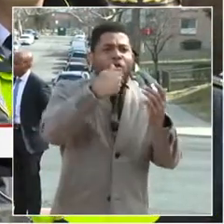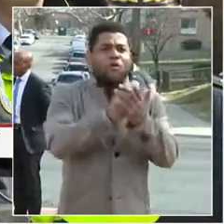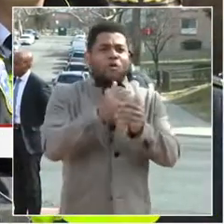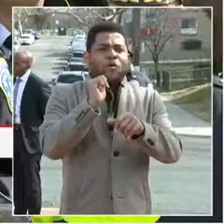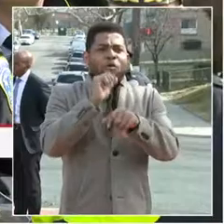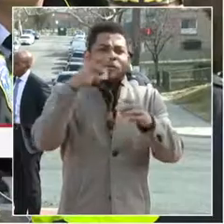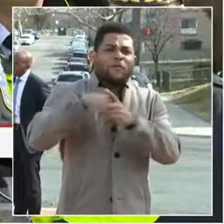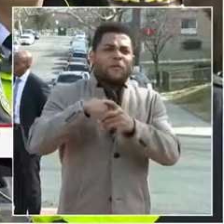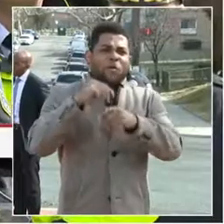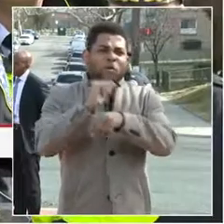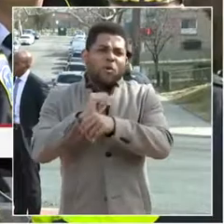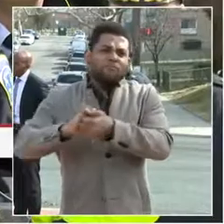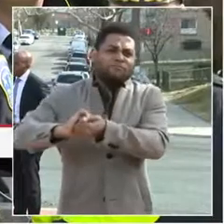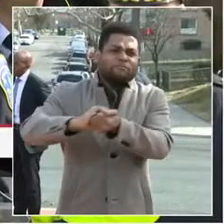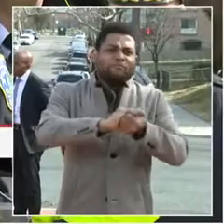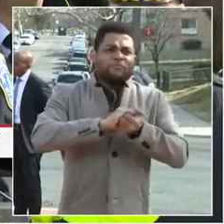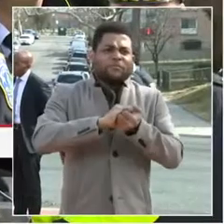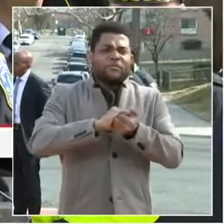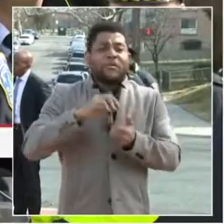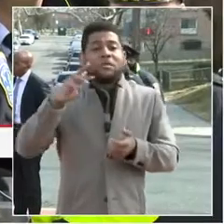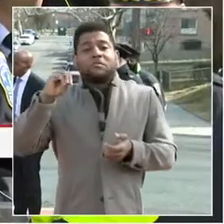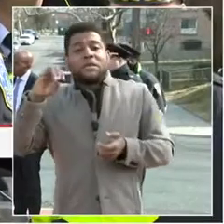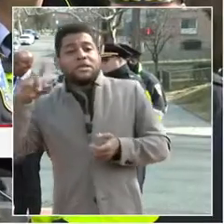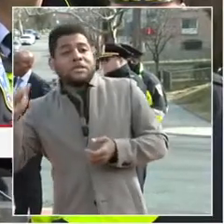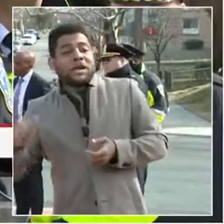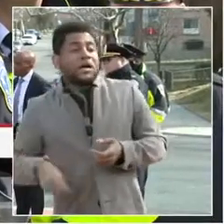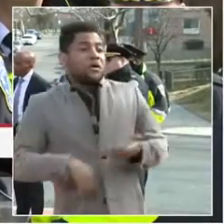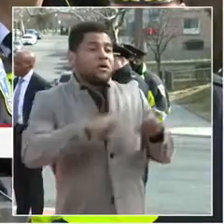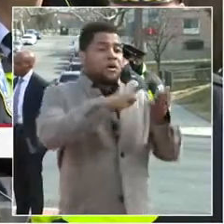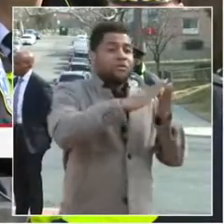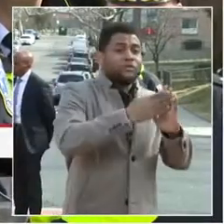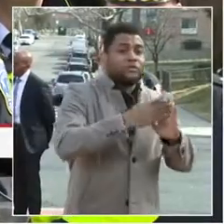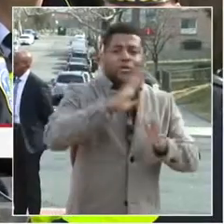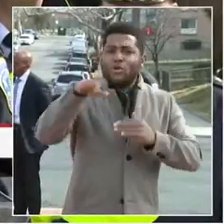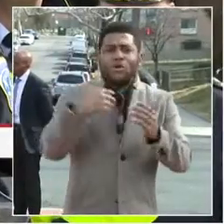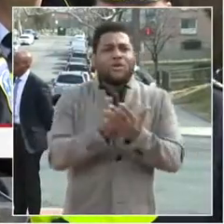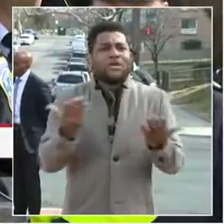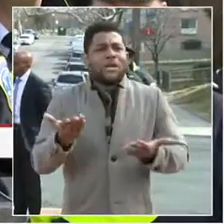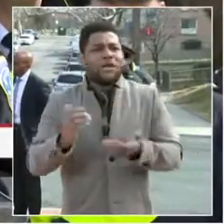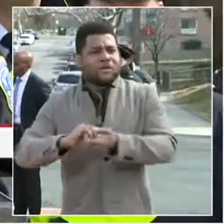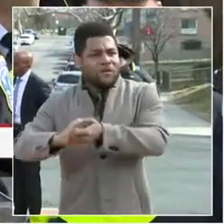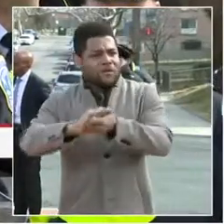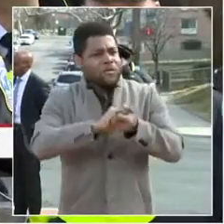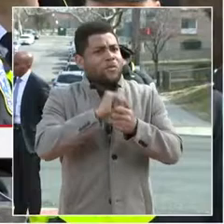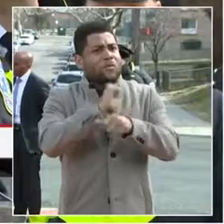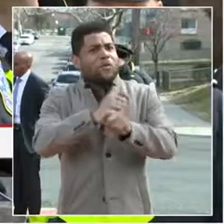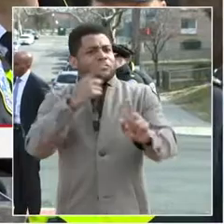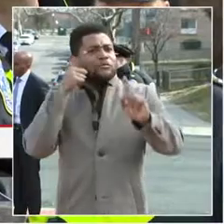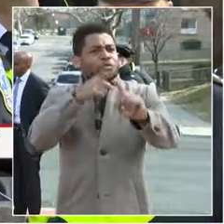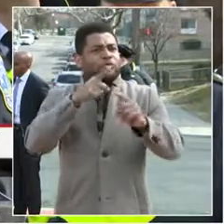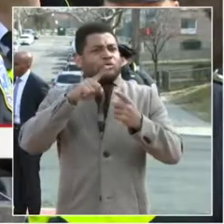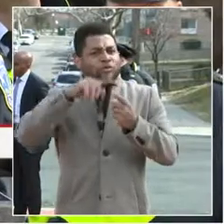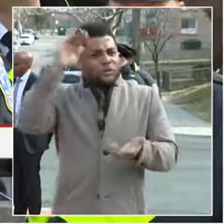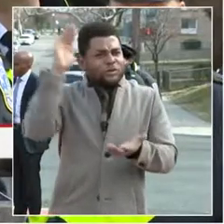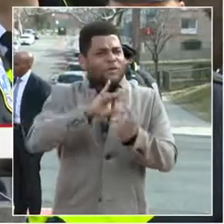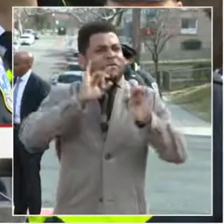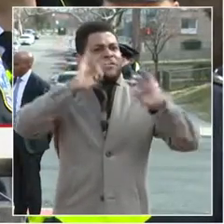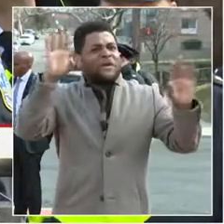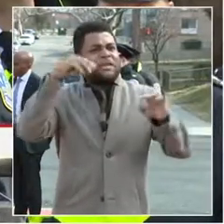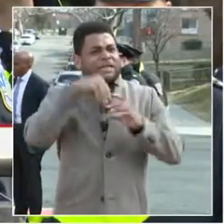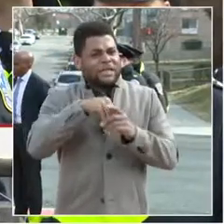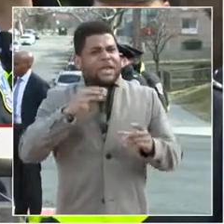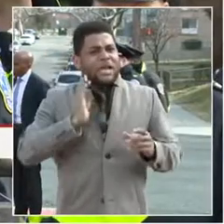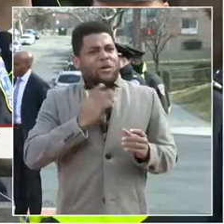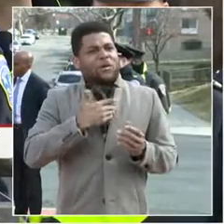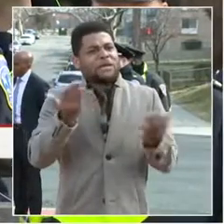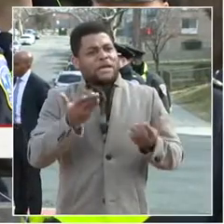Our media partners, part of this partnership. All of us working to reduce violence in our city. This is our city. We are all